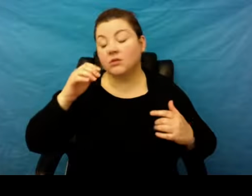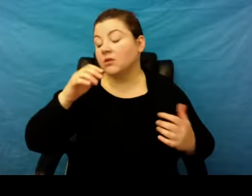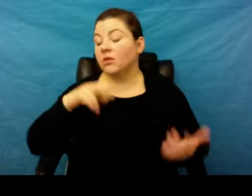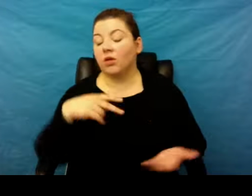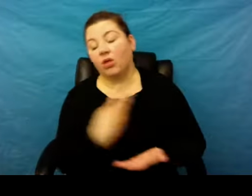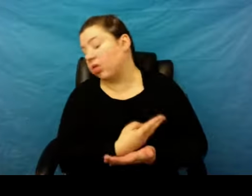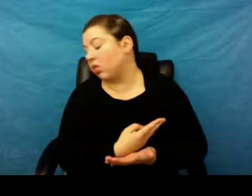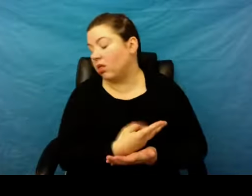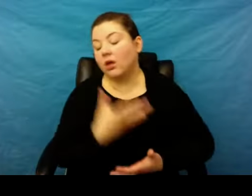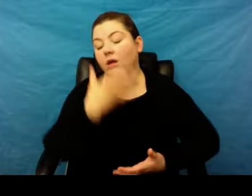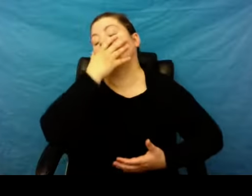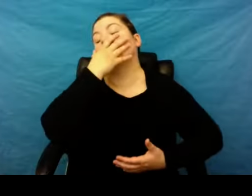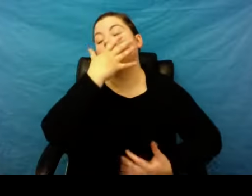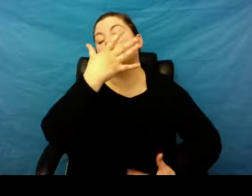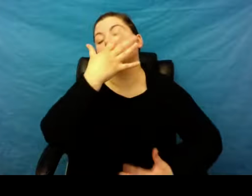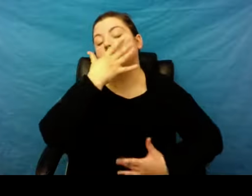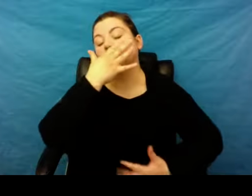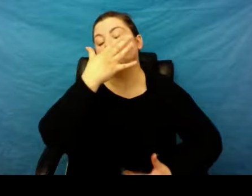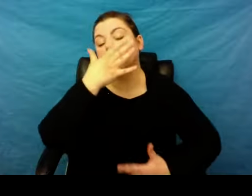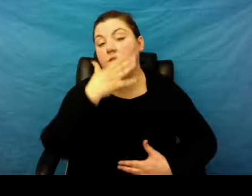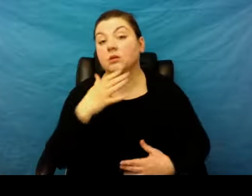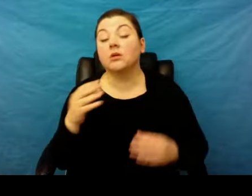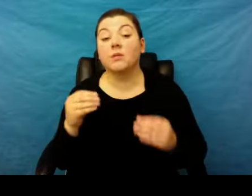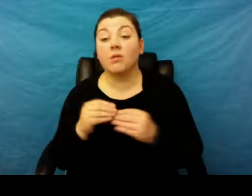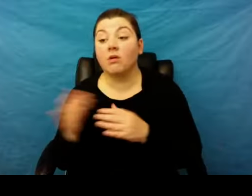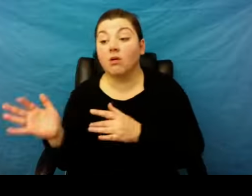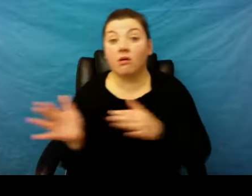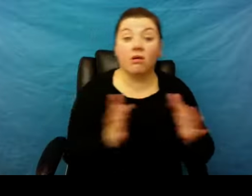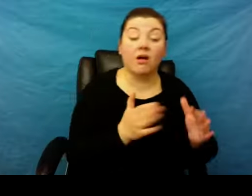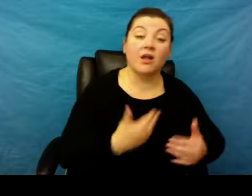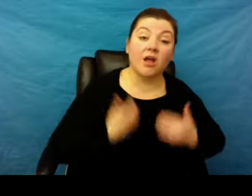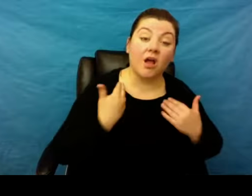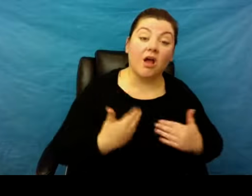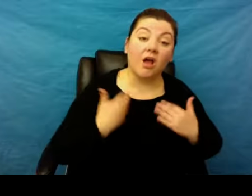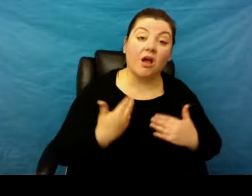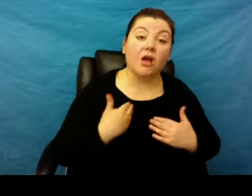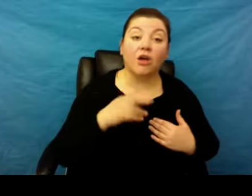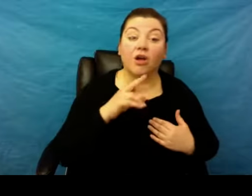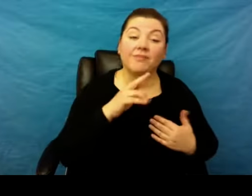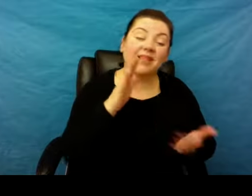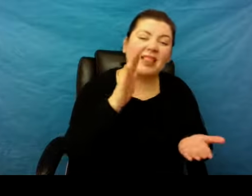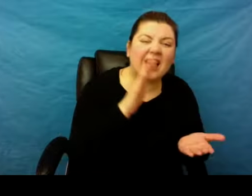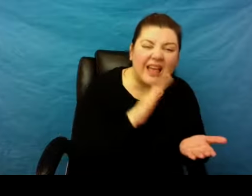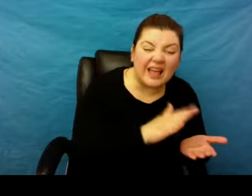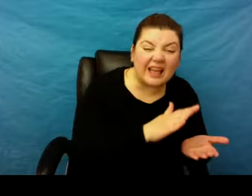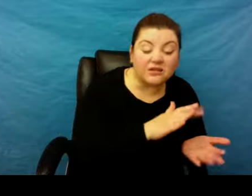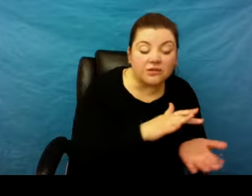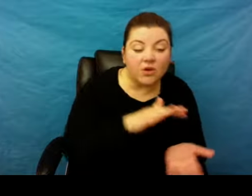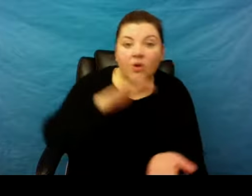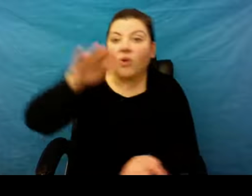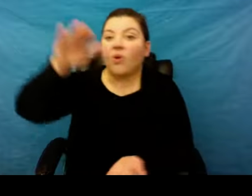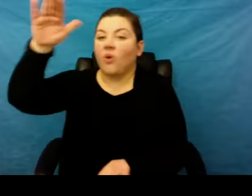on a ventilator. The younger you are, the less likely that is to happen. The older you are, the more likely that is to